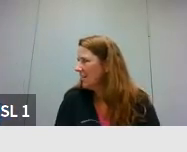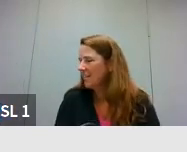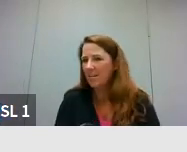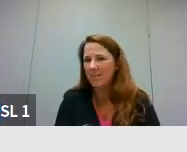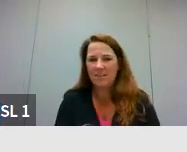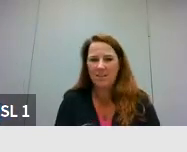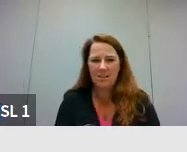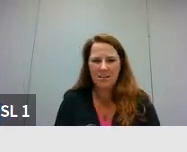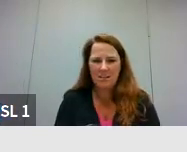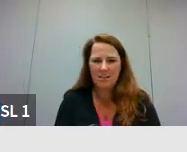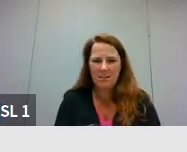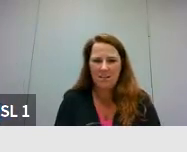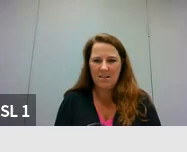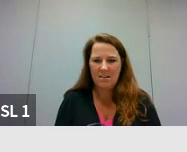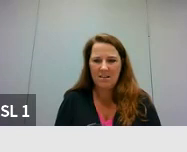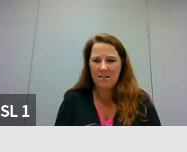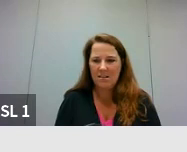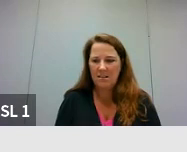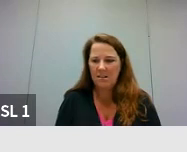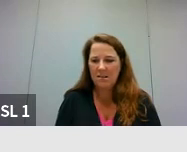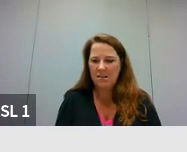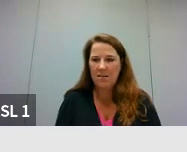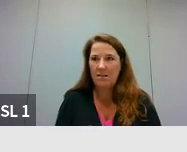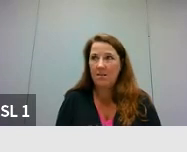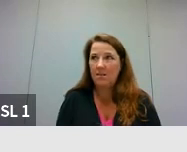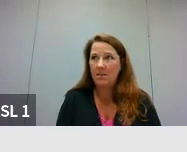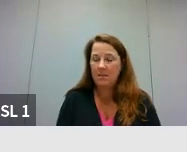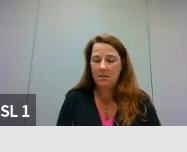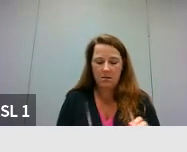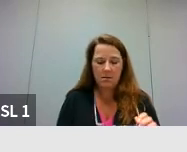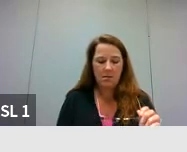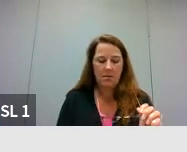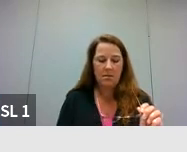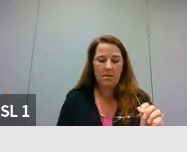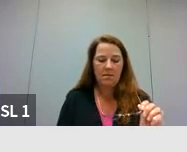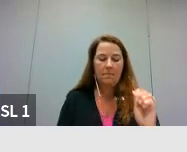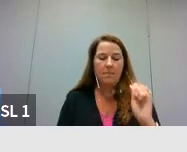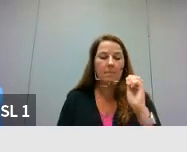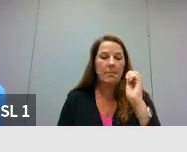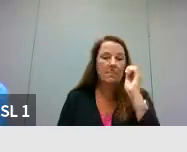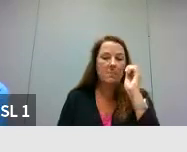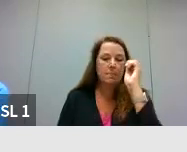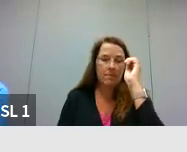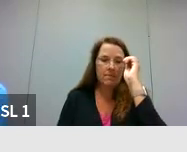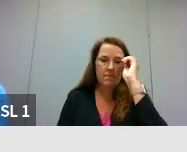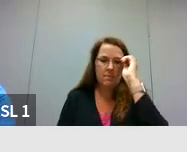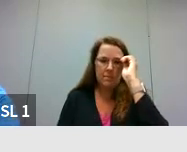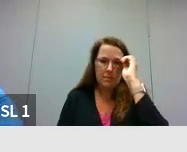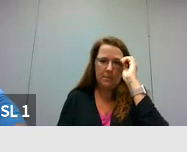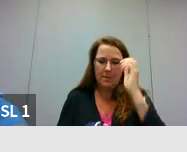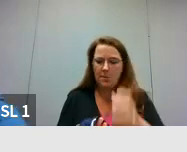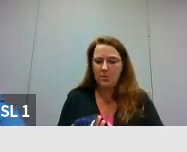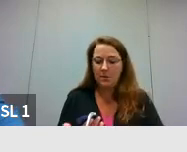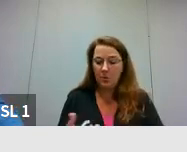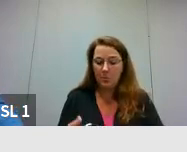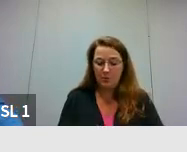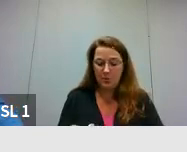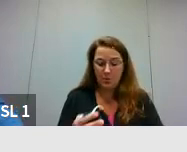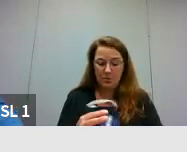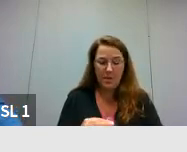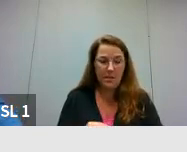Hey, So, this is David McKenzie. Hello, how can I help you? Mr. McKenzie? Yes. Hi, Mike Bardell